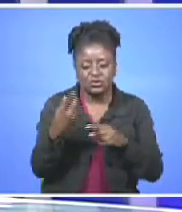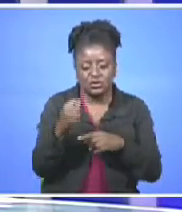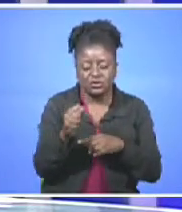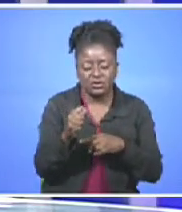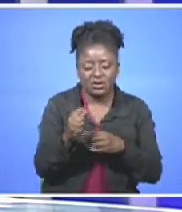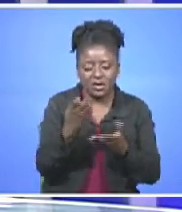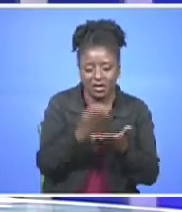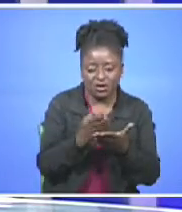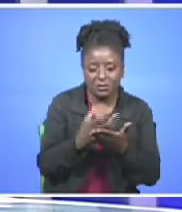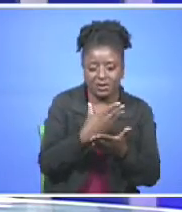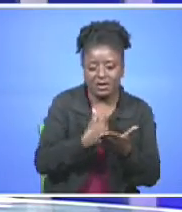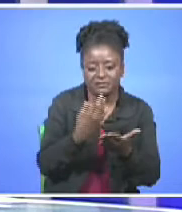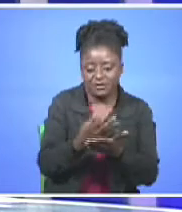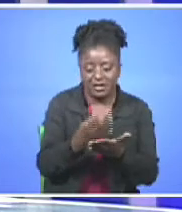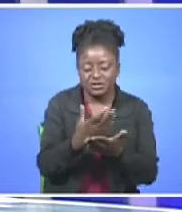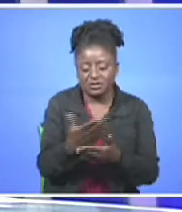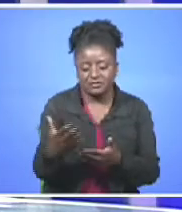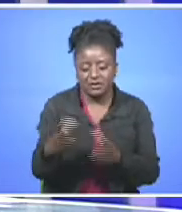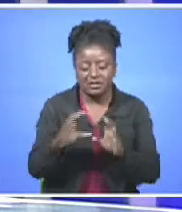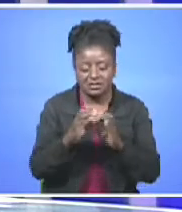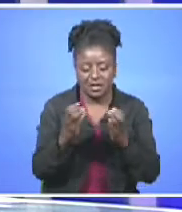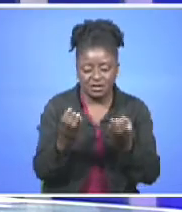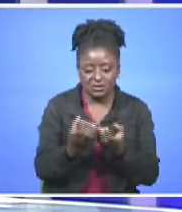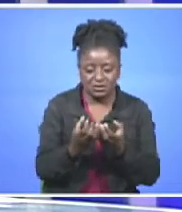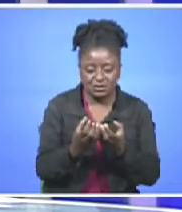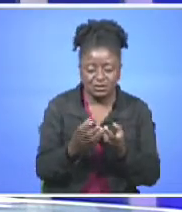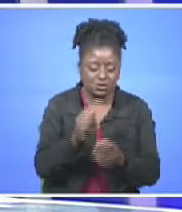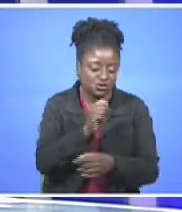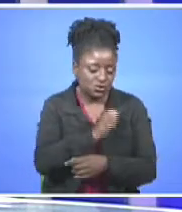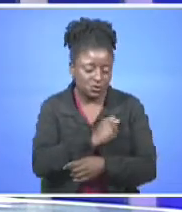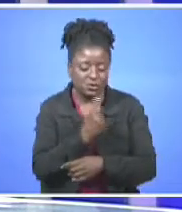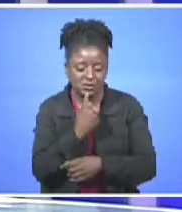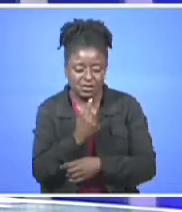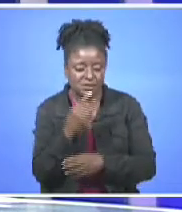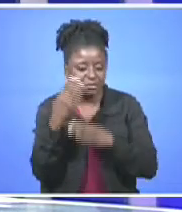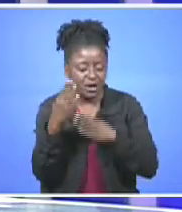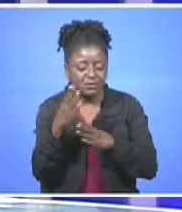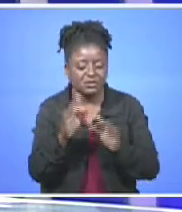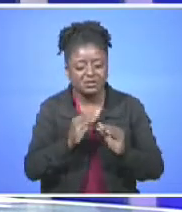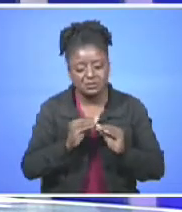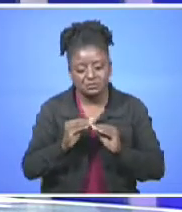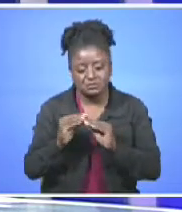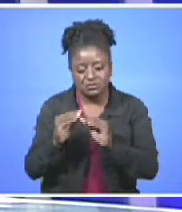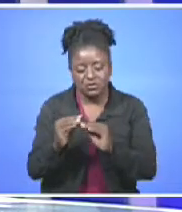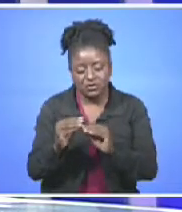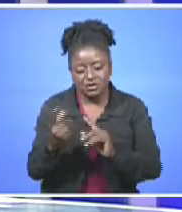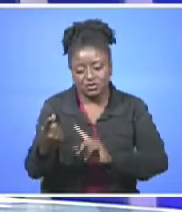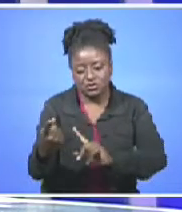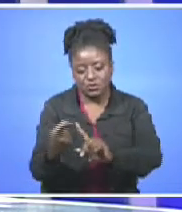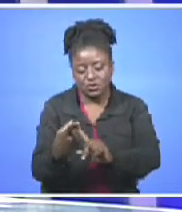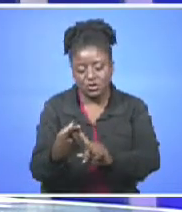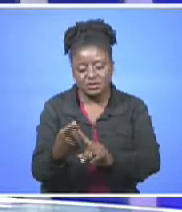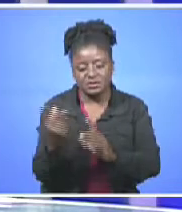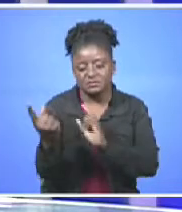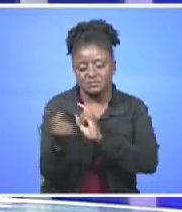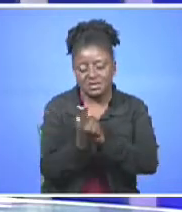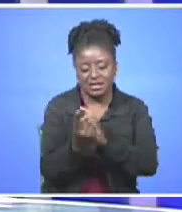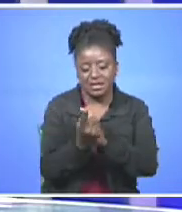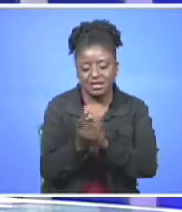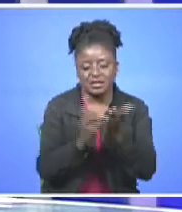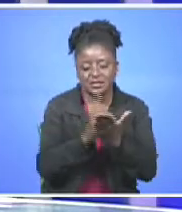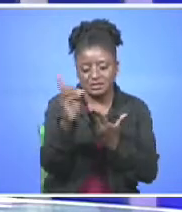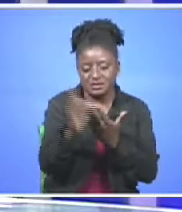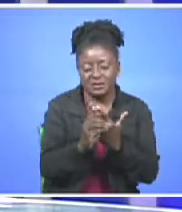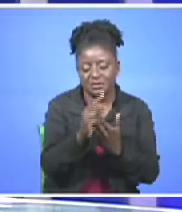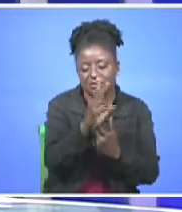is responsible for making the official decision. But Turnquest says the Bahamas is moving steadily toward meeting the December 31st deadline